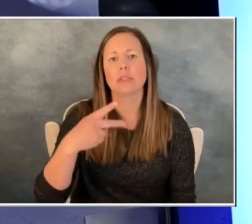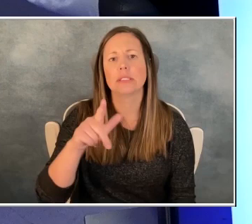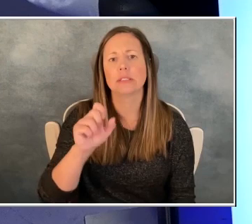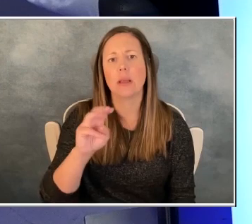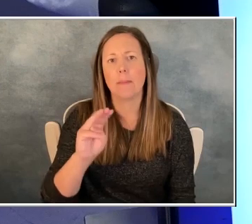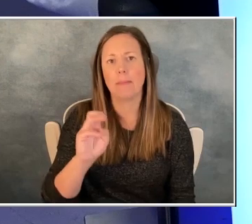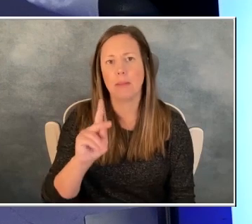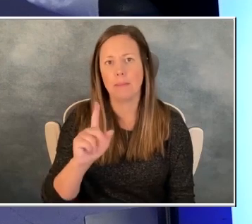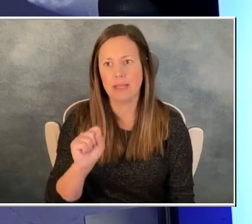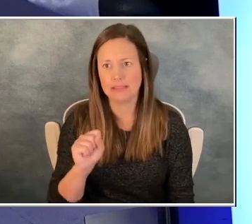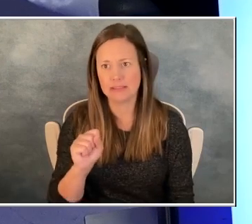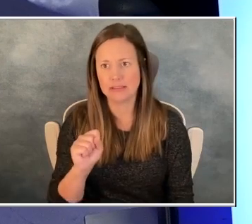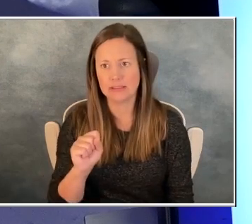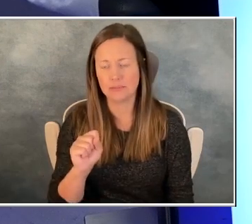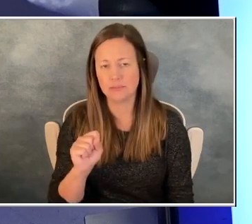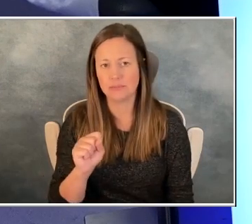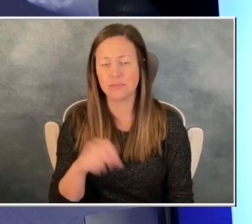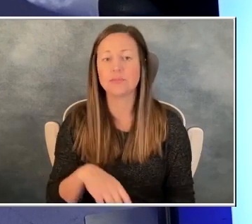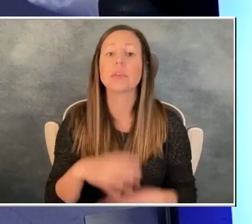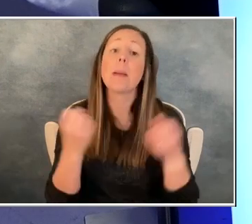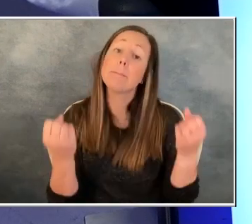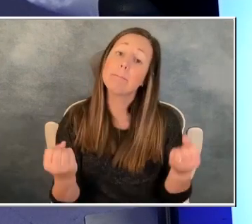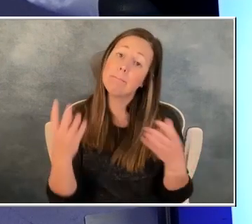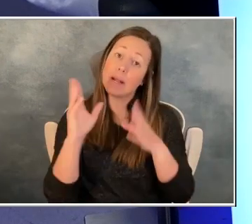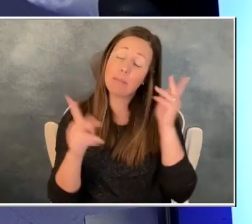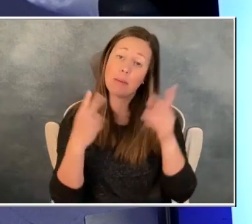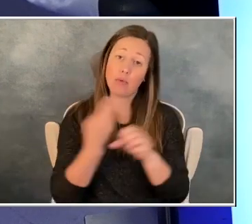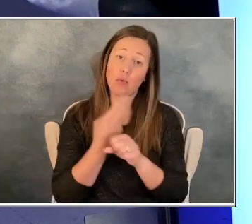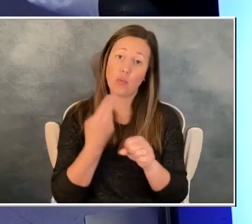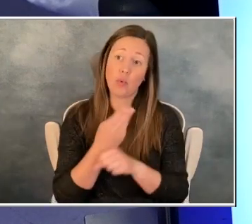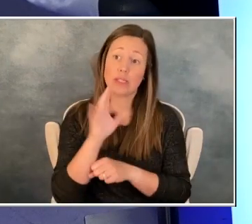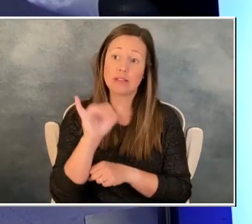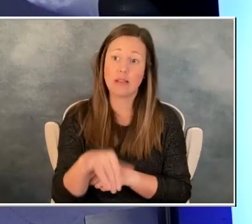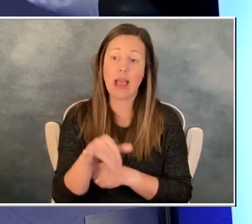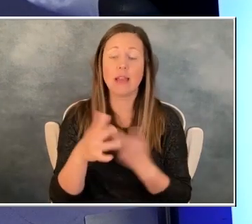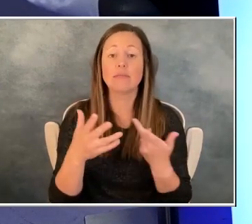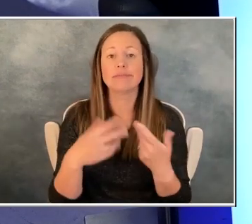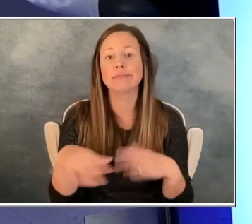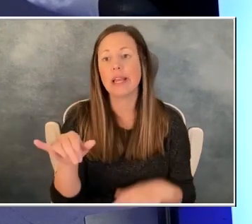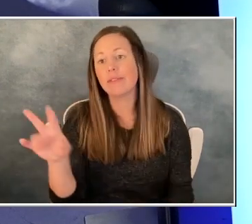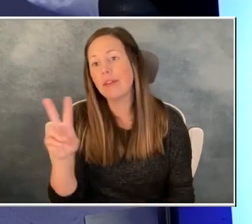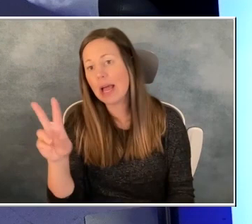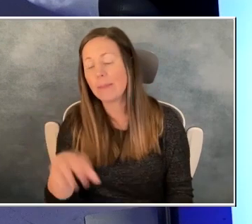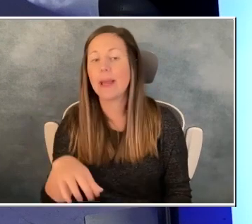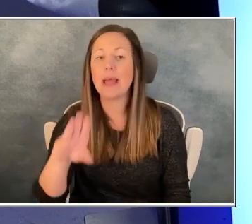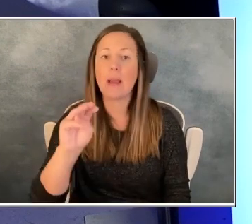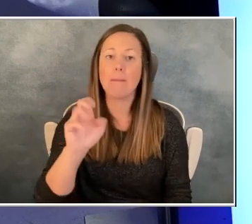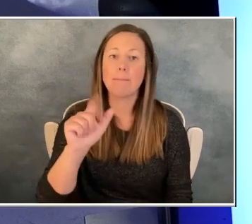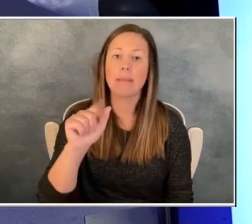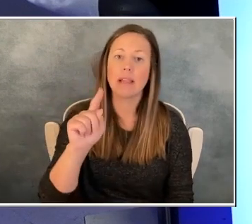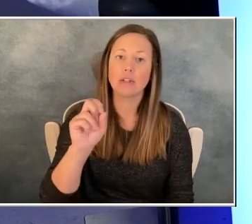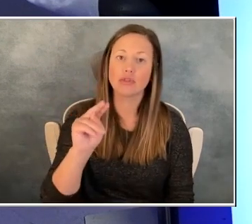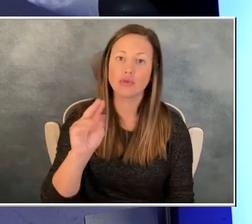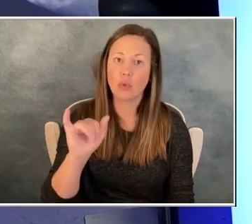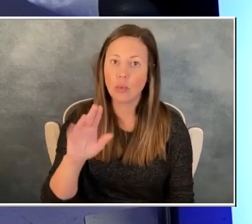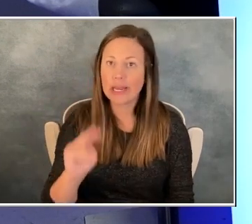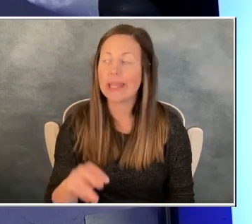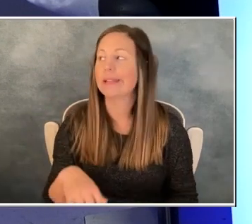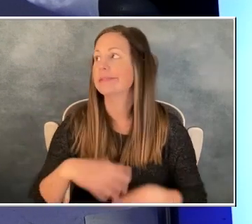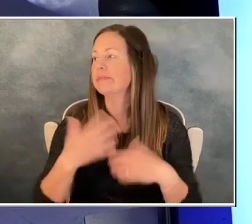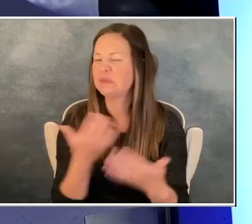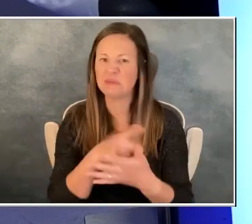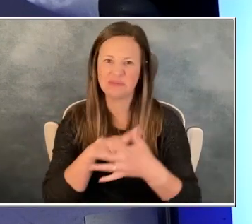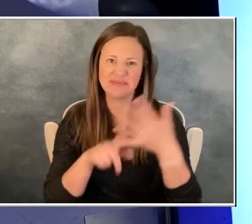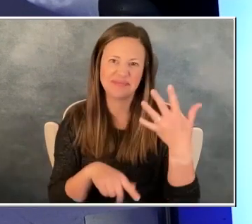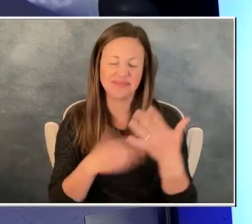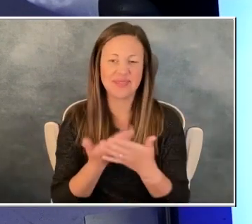I shouldn't say everybody, many people take a number of supplements. There's melatonin, all sorts of different vitamins. Do these same rules